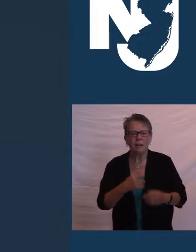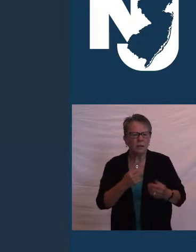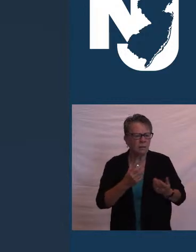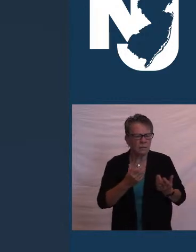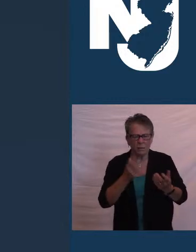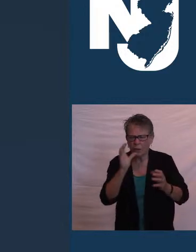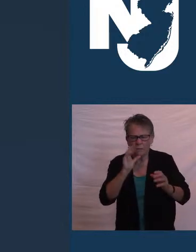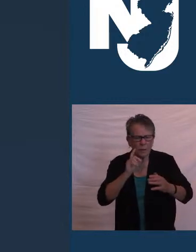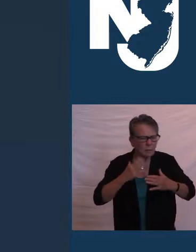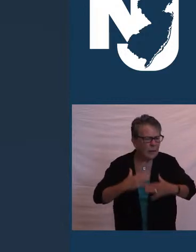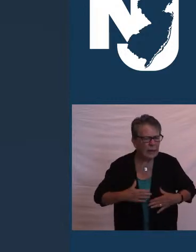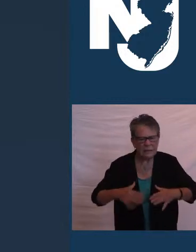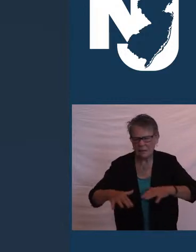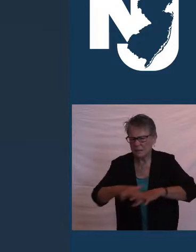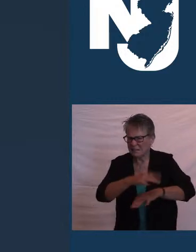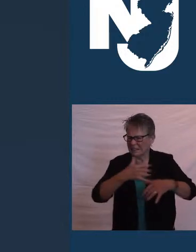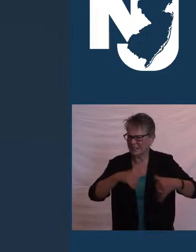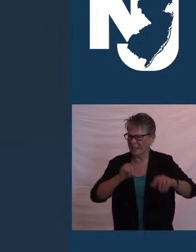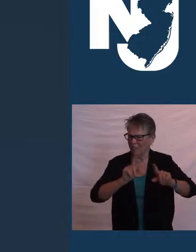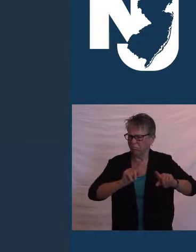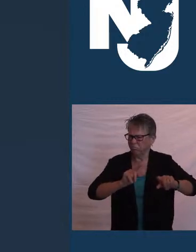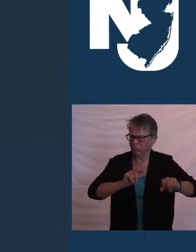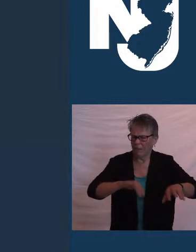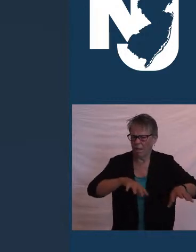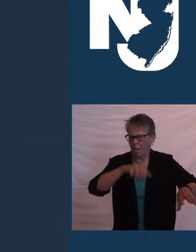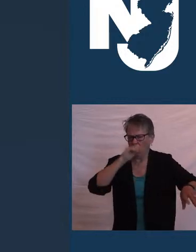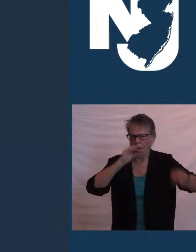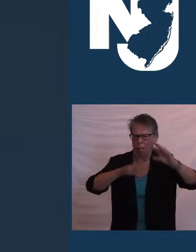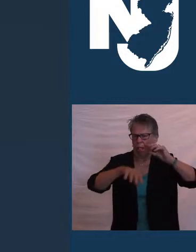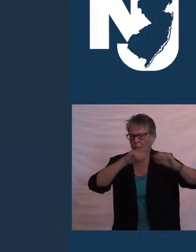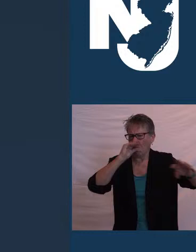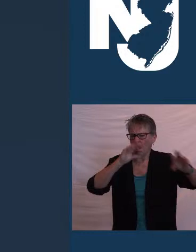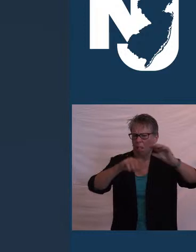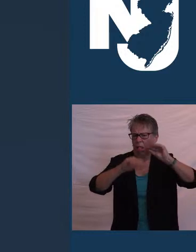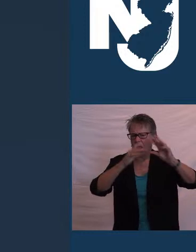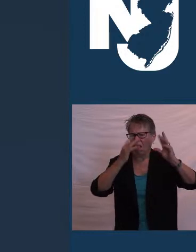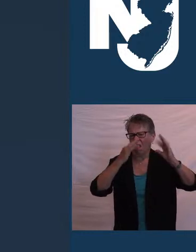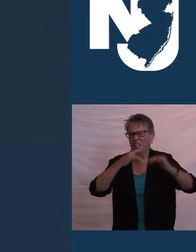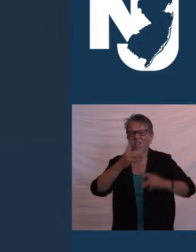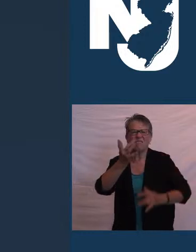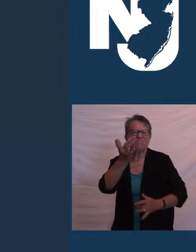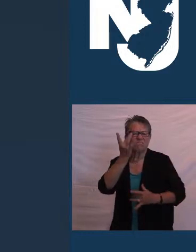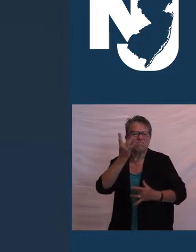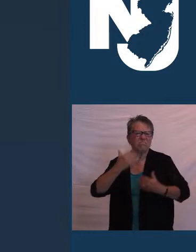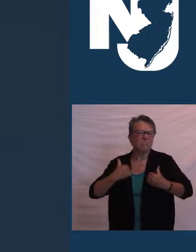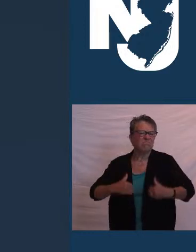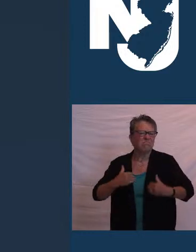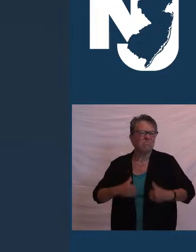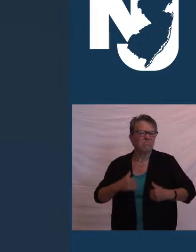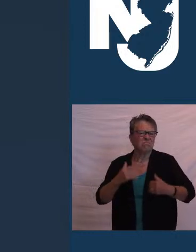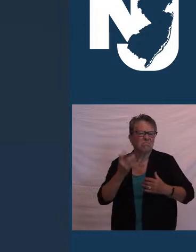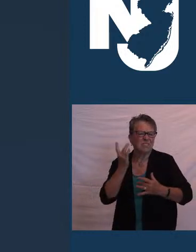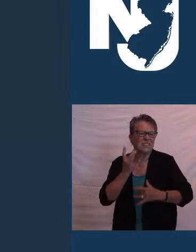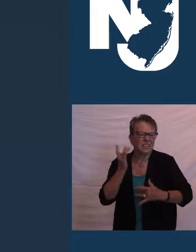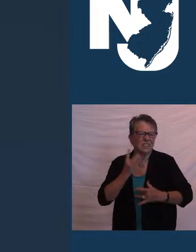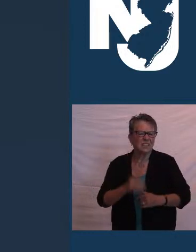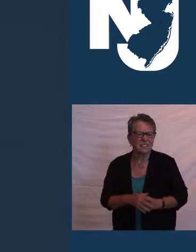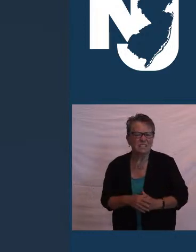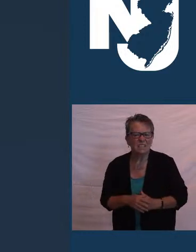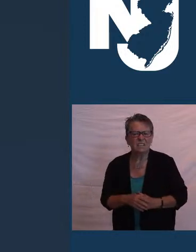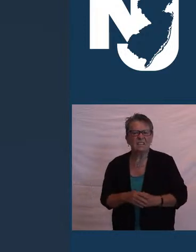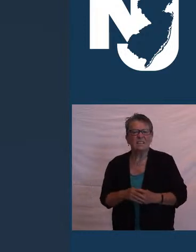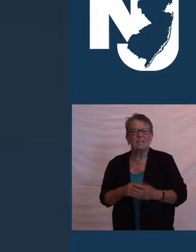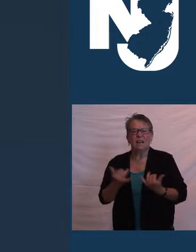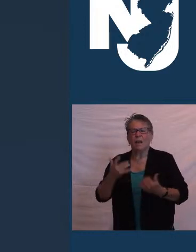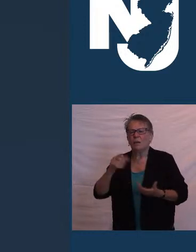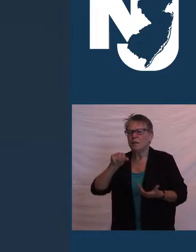health began to deteriorate. Over the past 20 years, Tim's health had its ups and downs, but his love of life and his